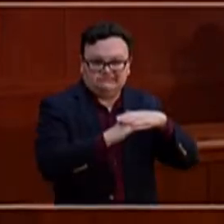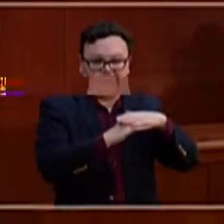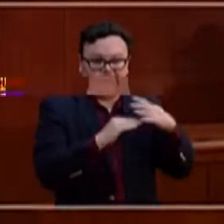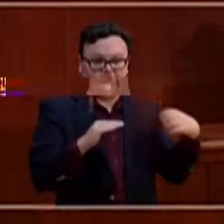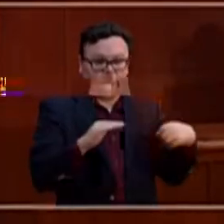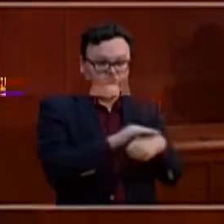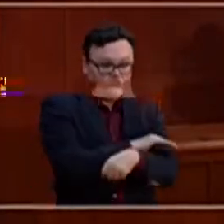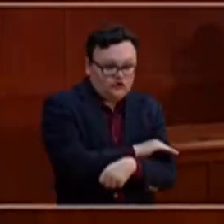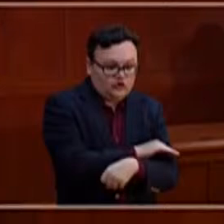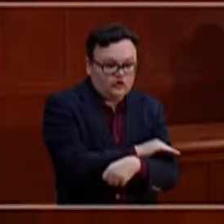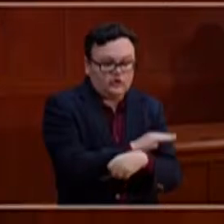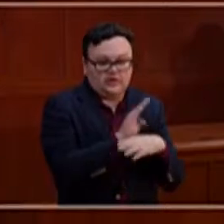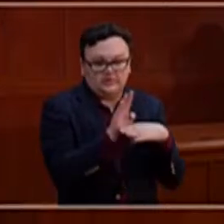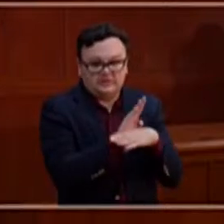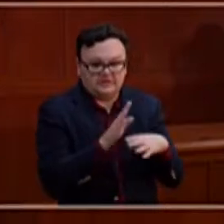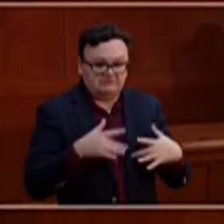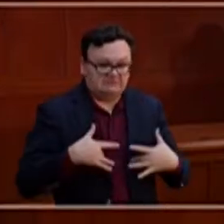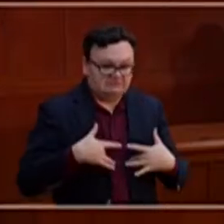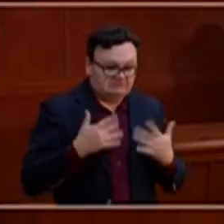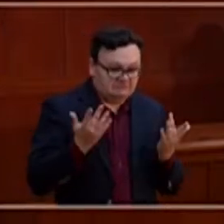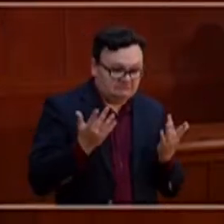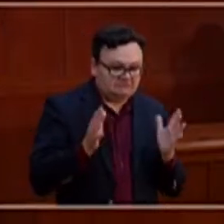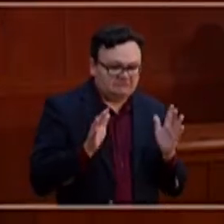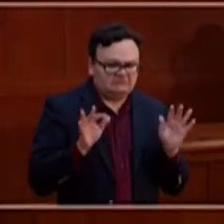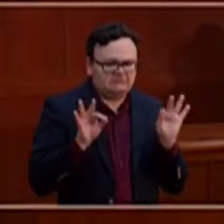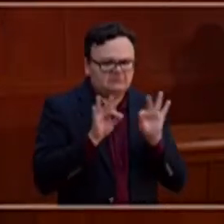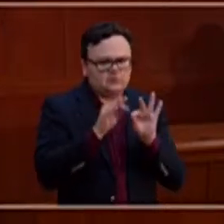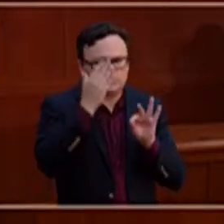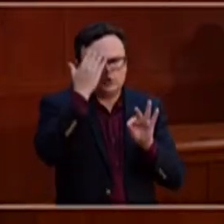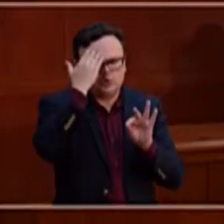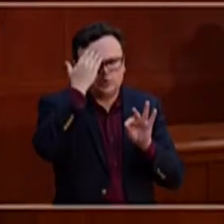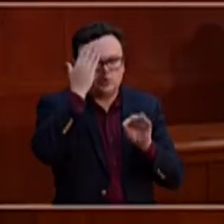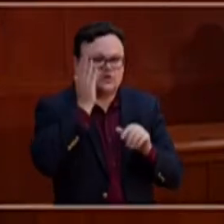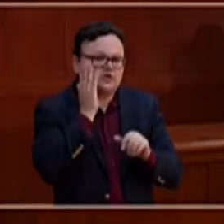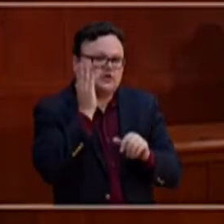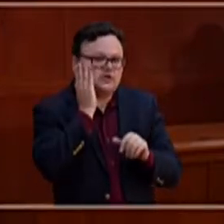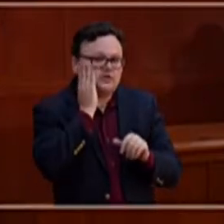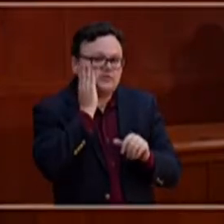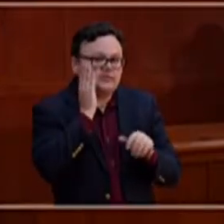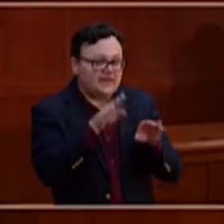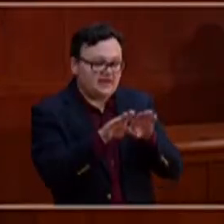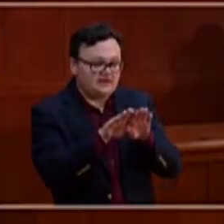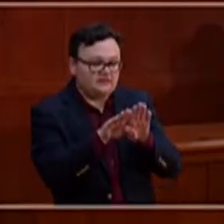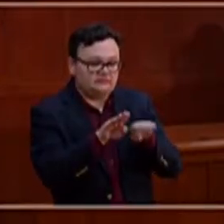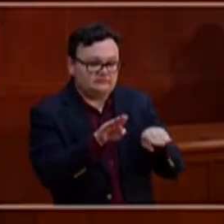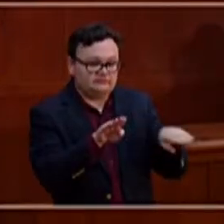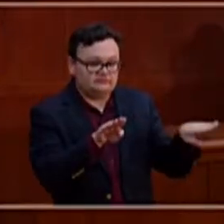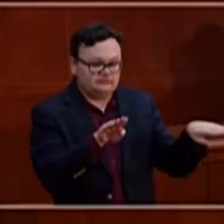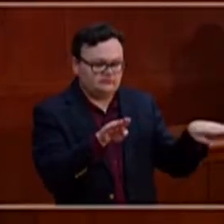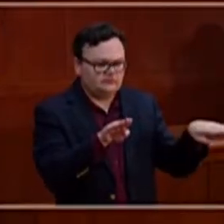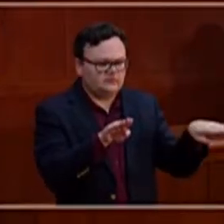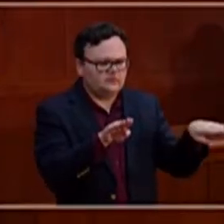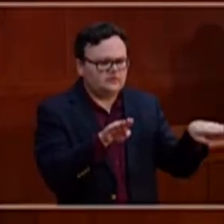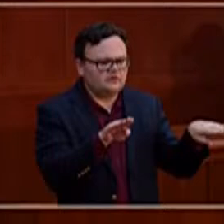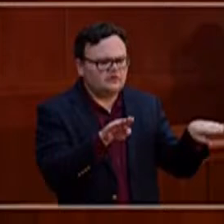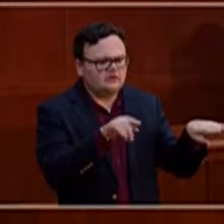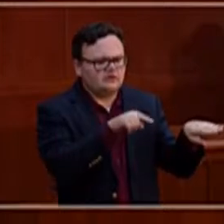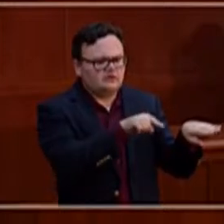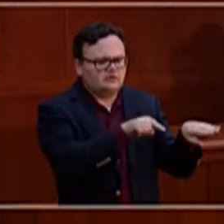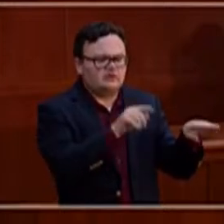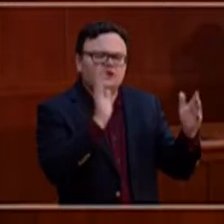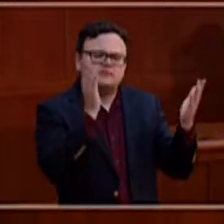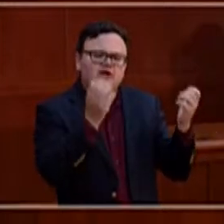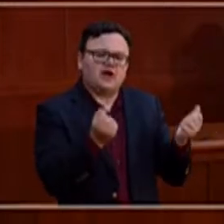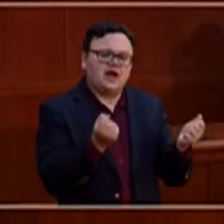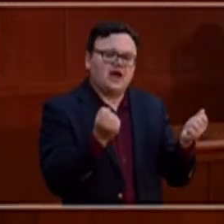basis, but it's important to understand that the number of beds that one has licensed versus the number of beds one staffs is very different.